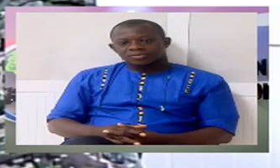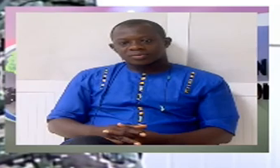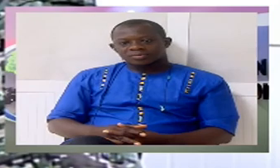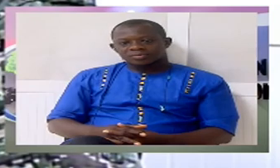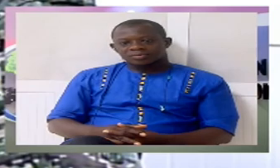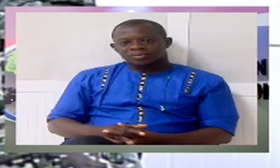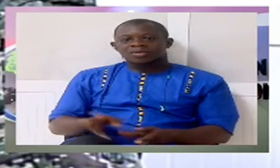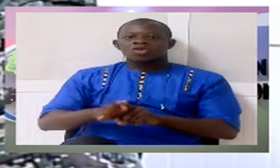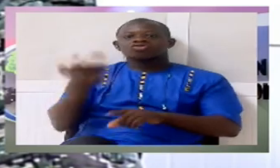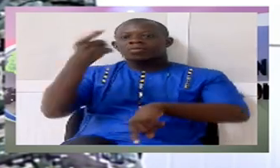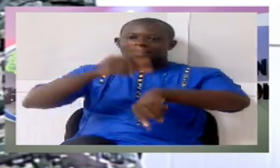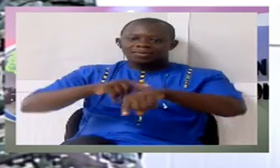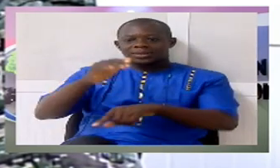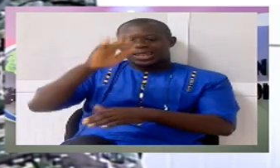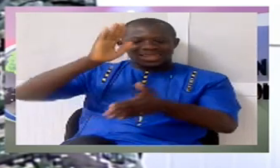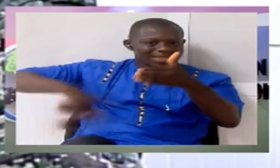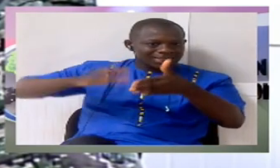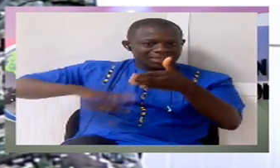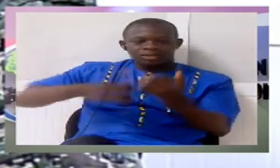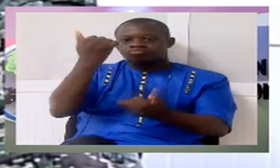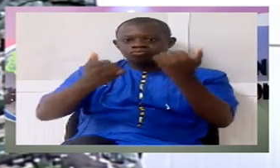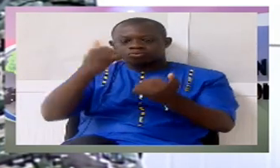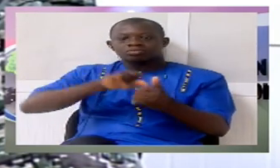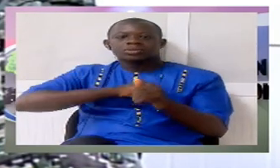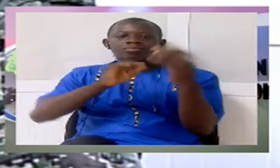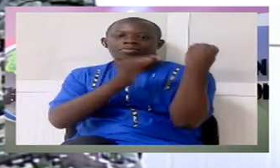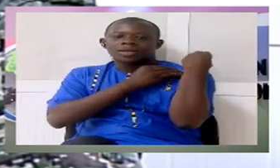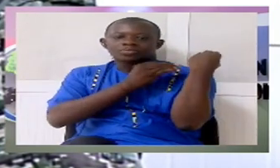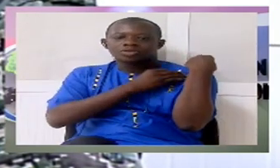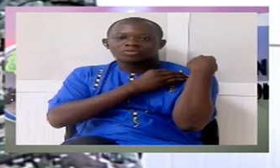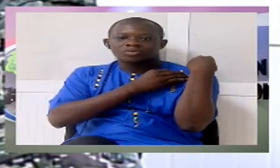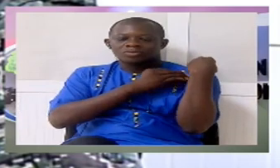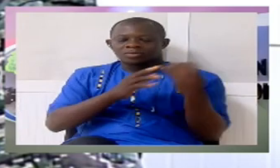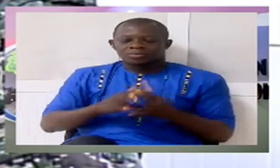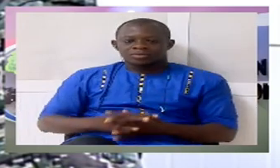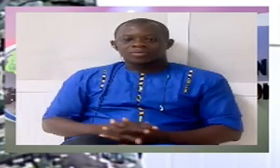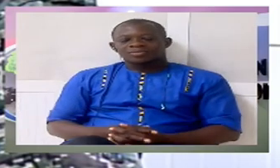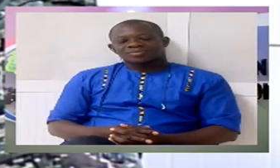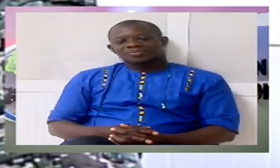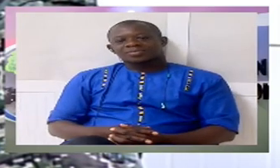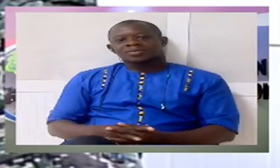Last vehicle. Sometimes the last vehicle. You're in charge. They're usually in charge of such things.